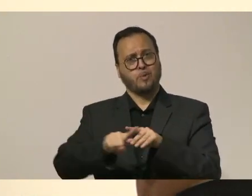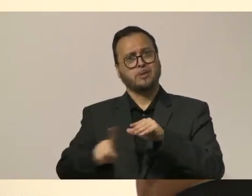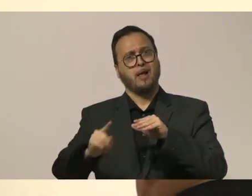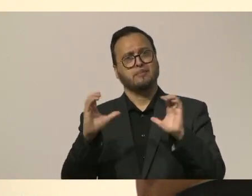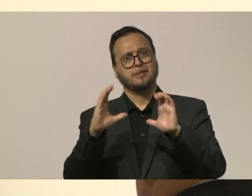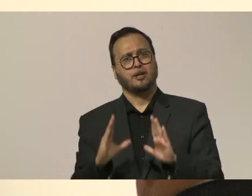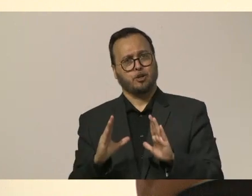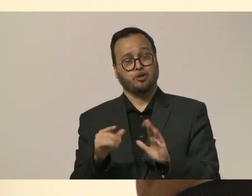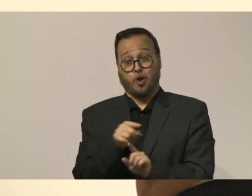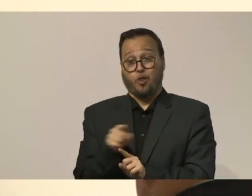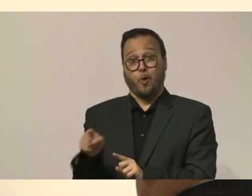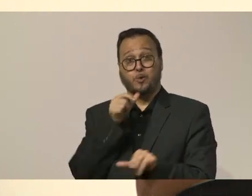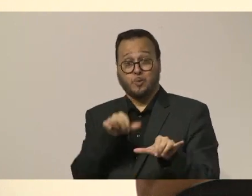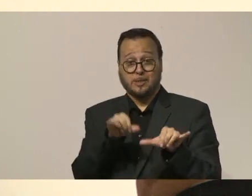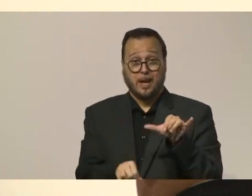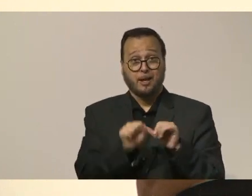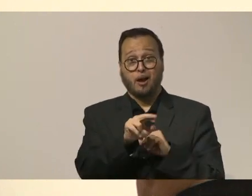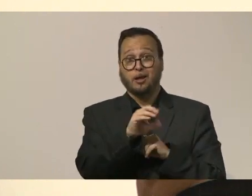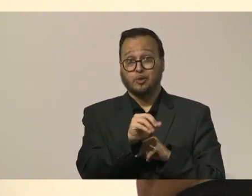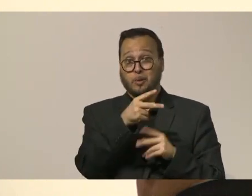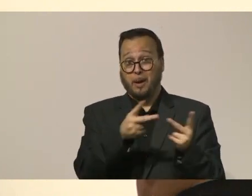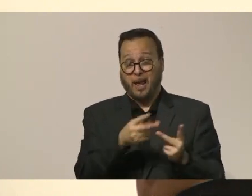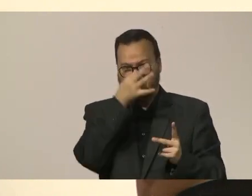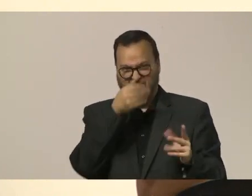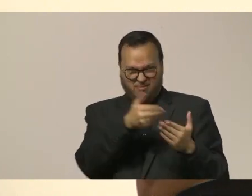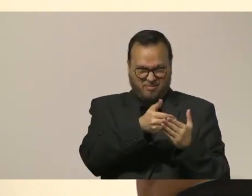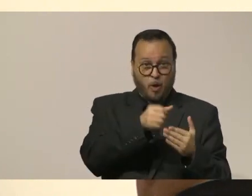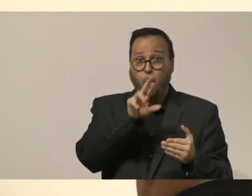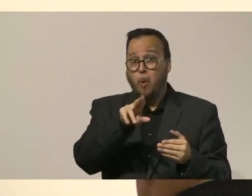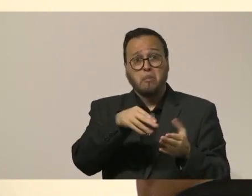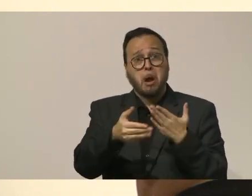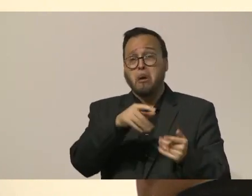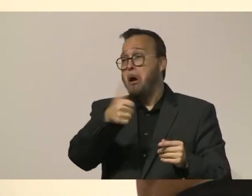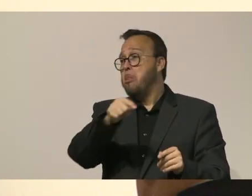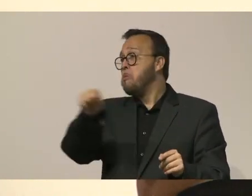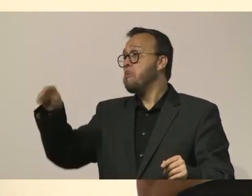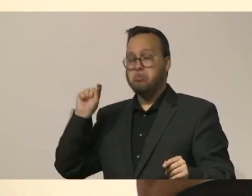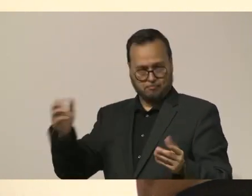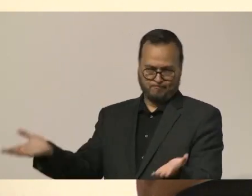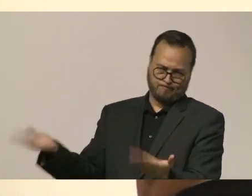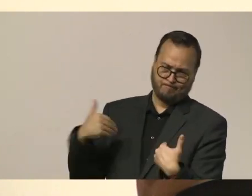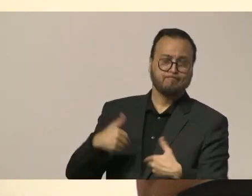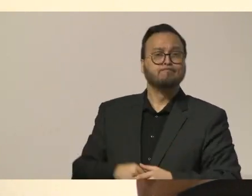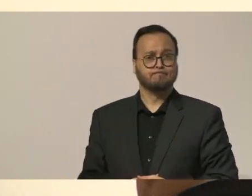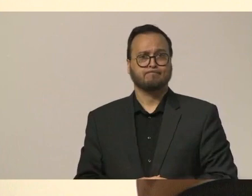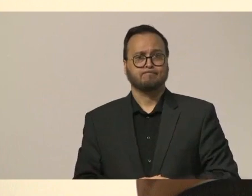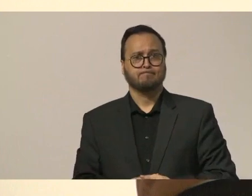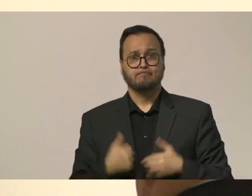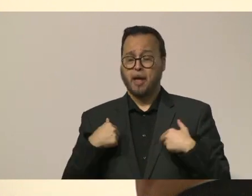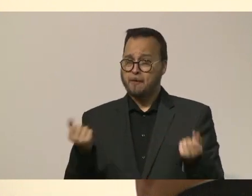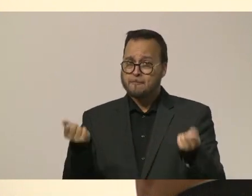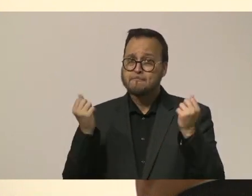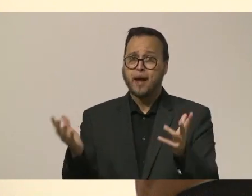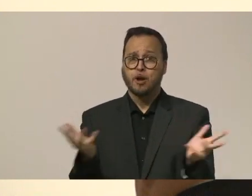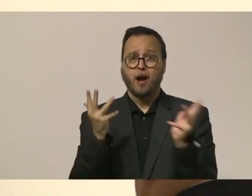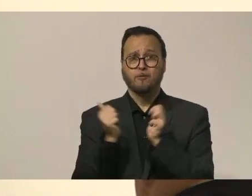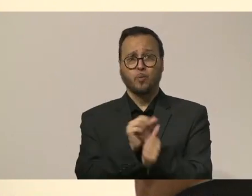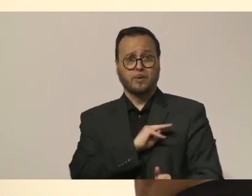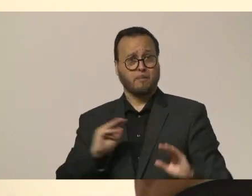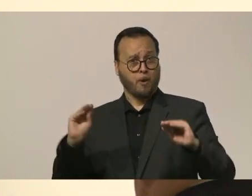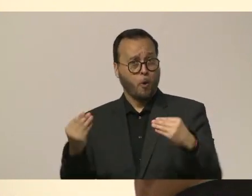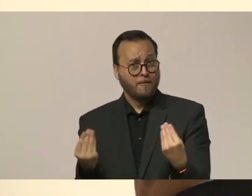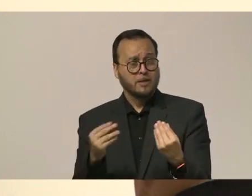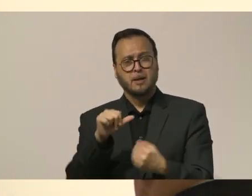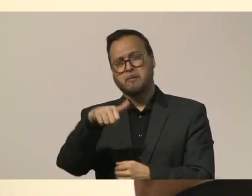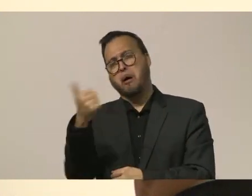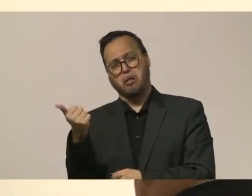seekers, those staying at Austell Place right nearby or at any other facility. I've had several conversations with the mayor's office